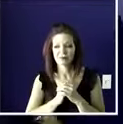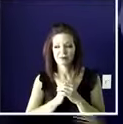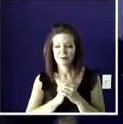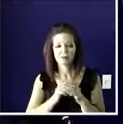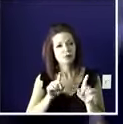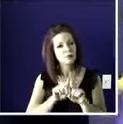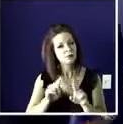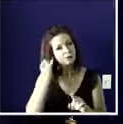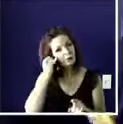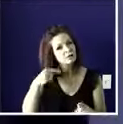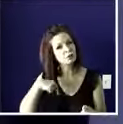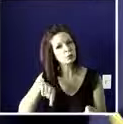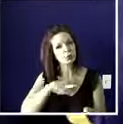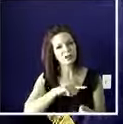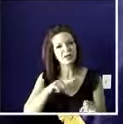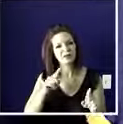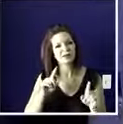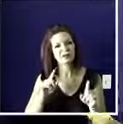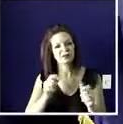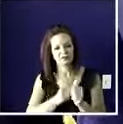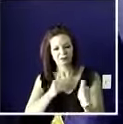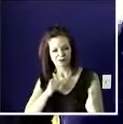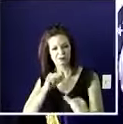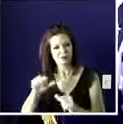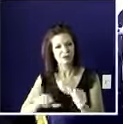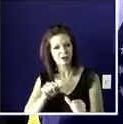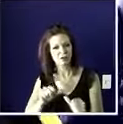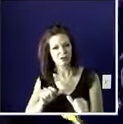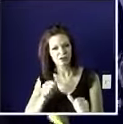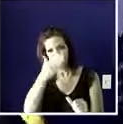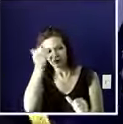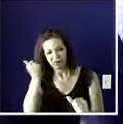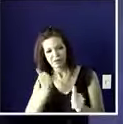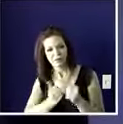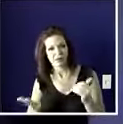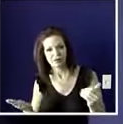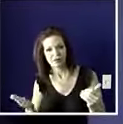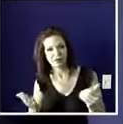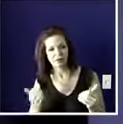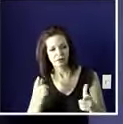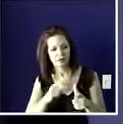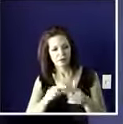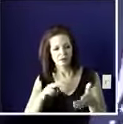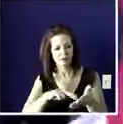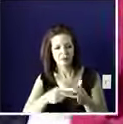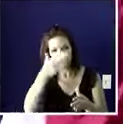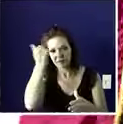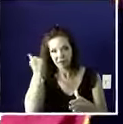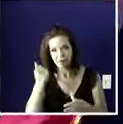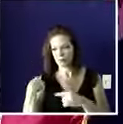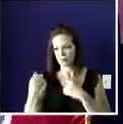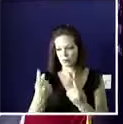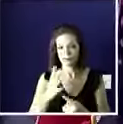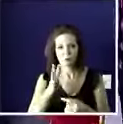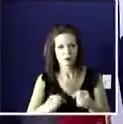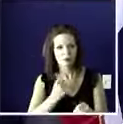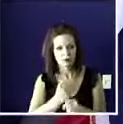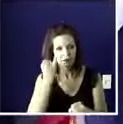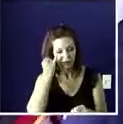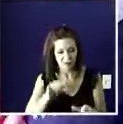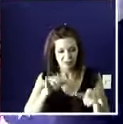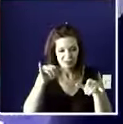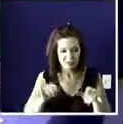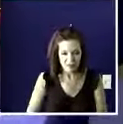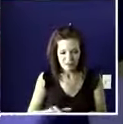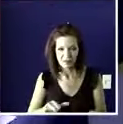If we abandon each other, we abandon these past 4 years. If we stay cold and frigid within